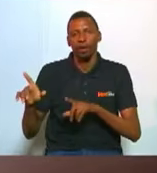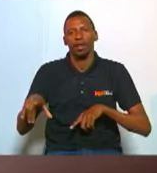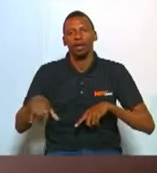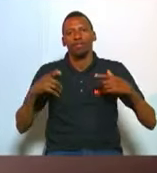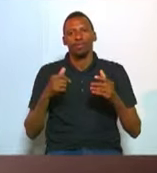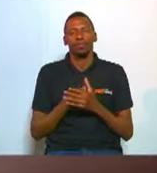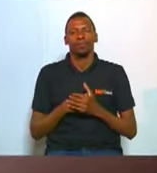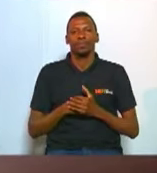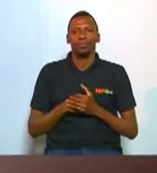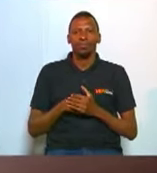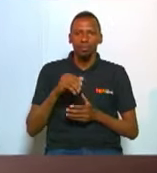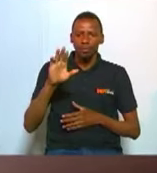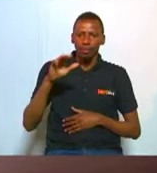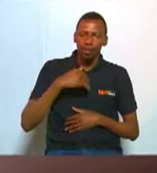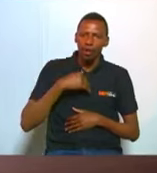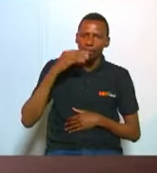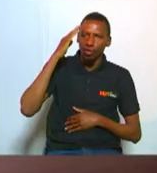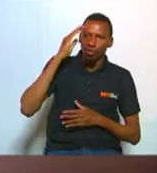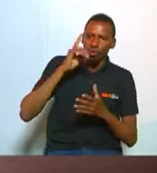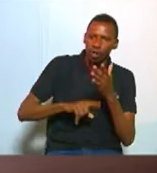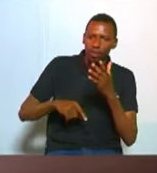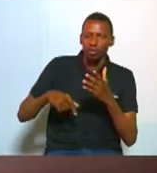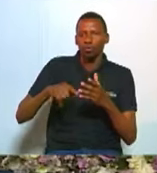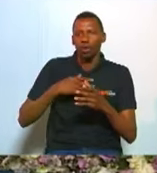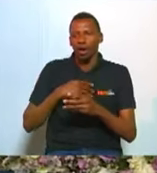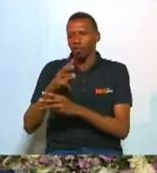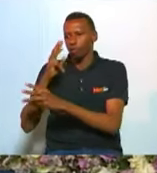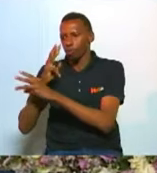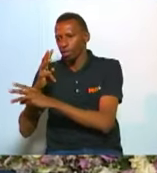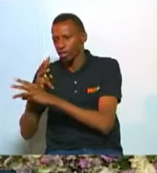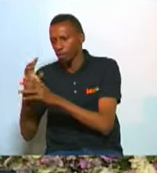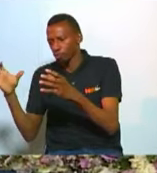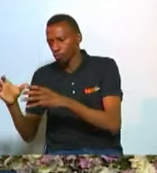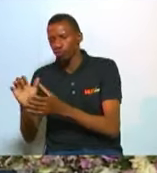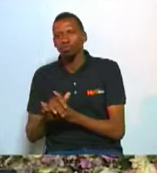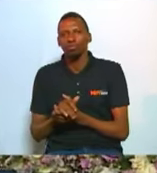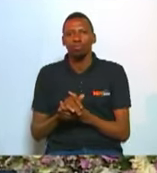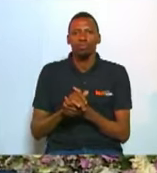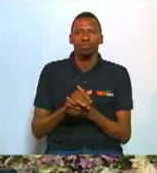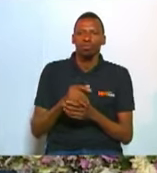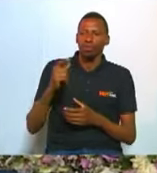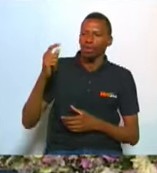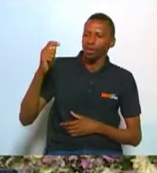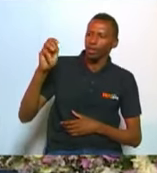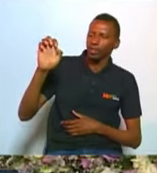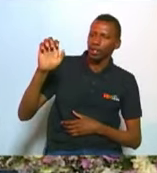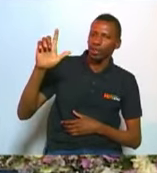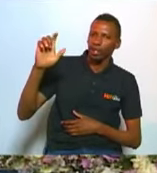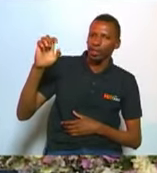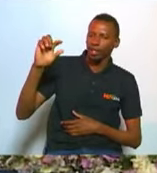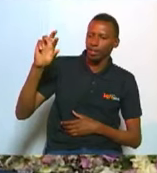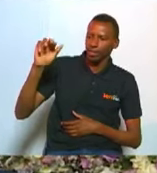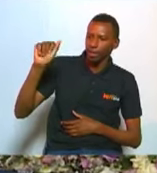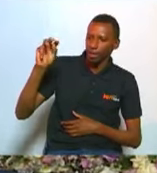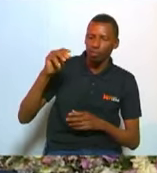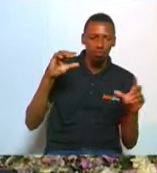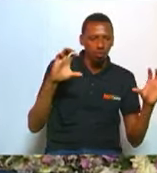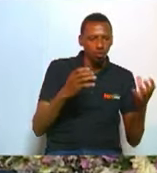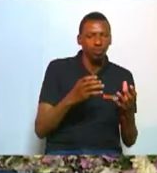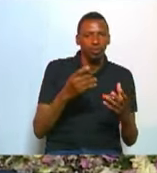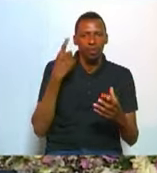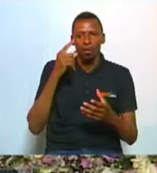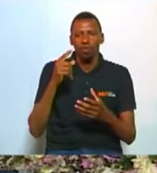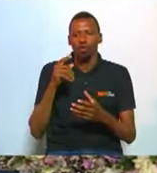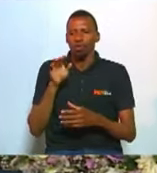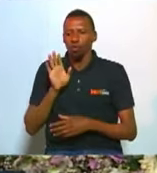I know we have so-called WhatsApp group, Telegram groups for marriages, for women, for men, for everything.